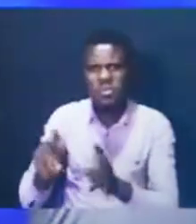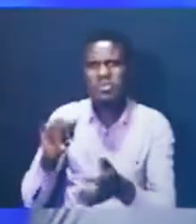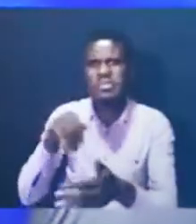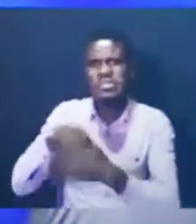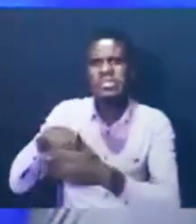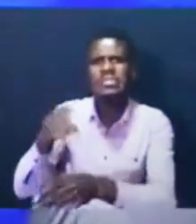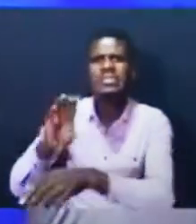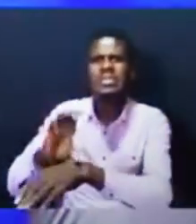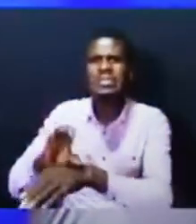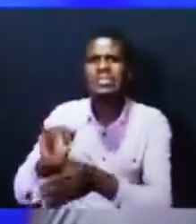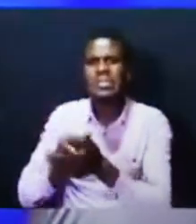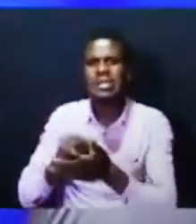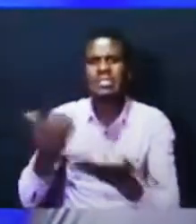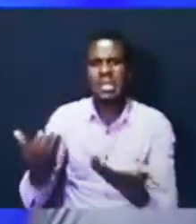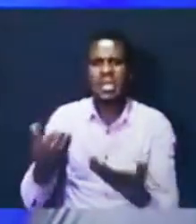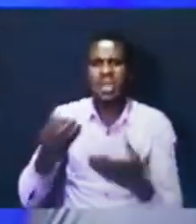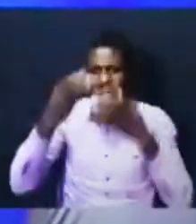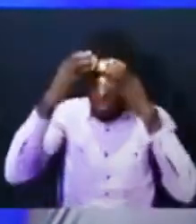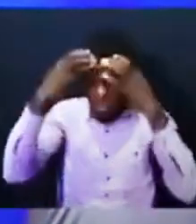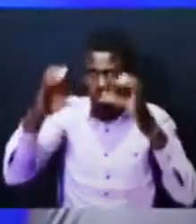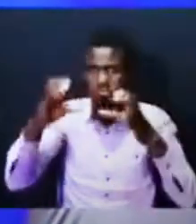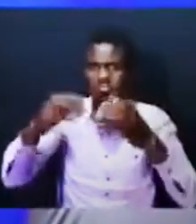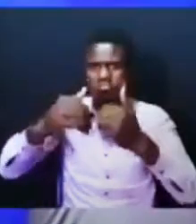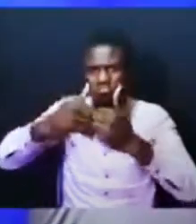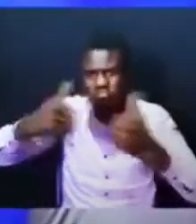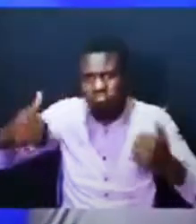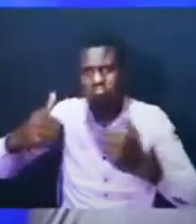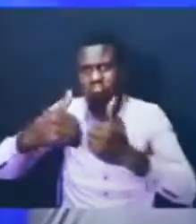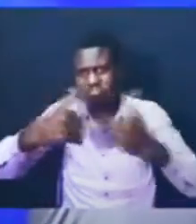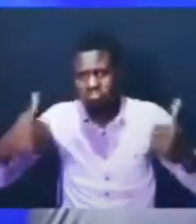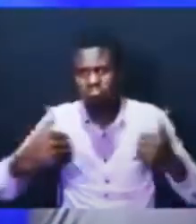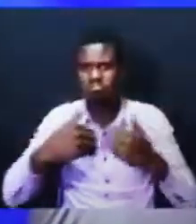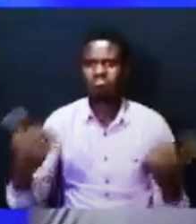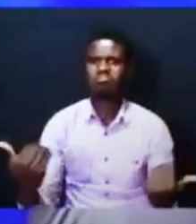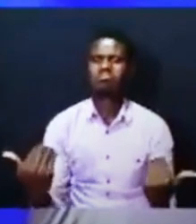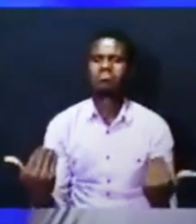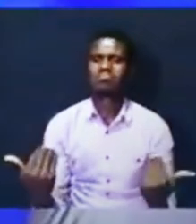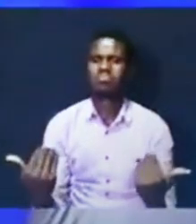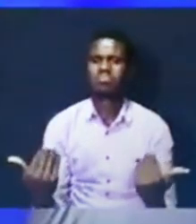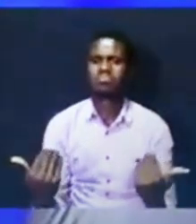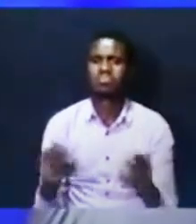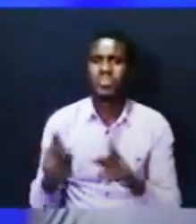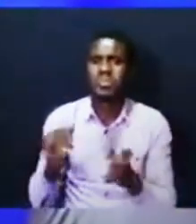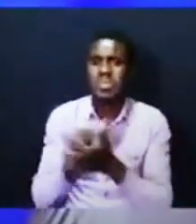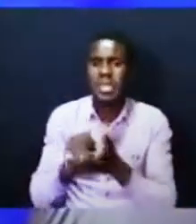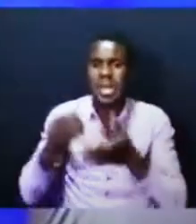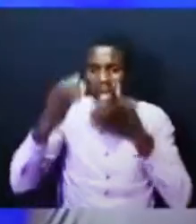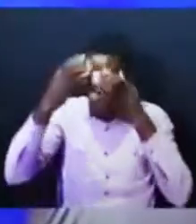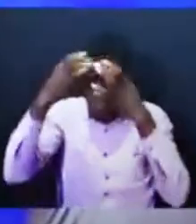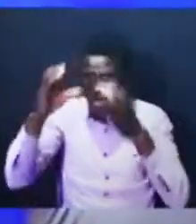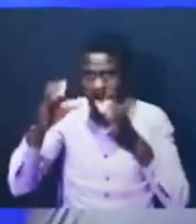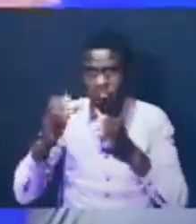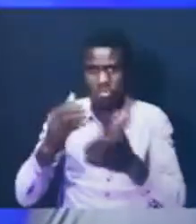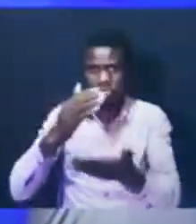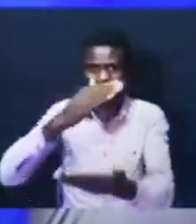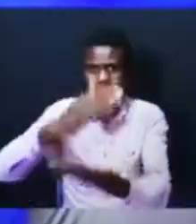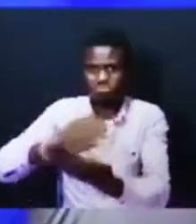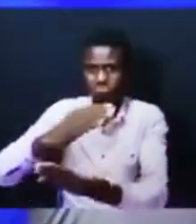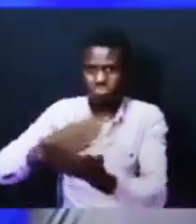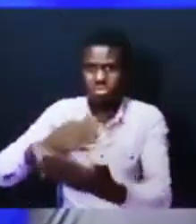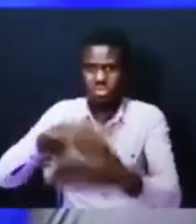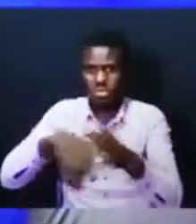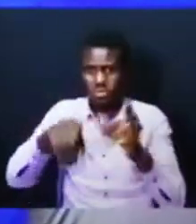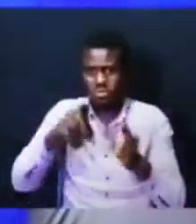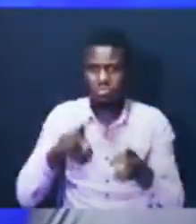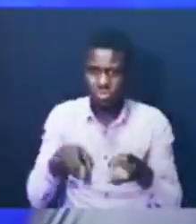church. People who put obstacles on your way. And keep away from